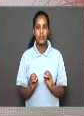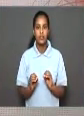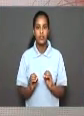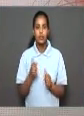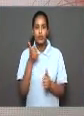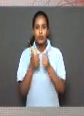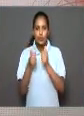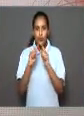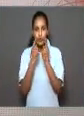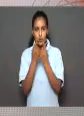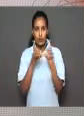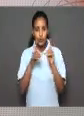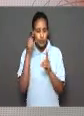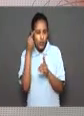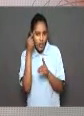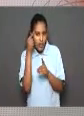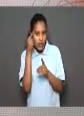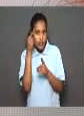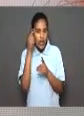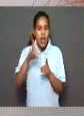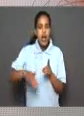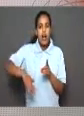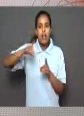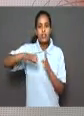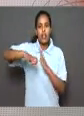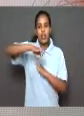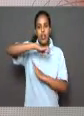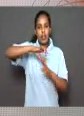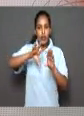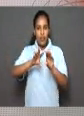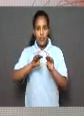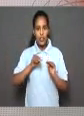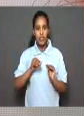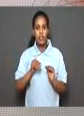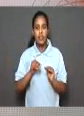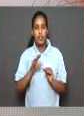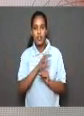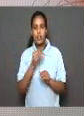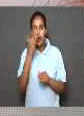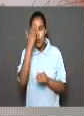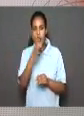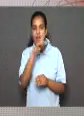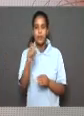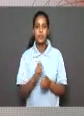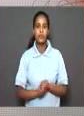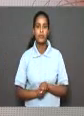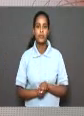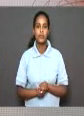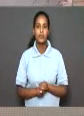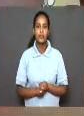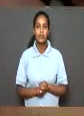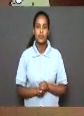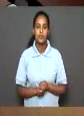Students, which group do you think has the highest electron affinity and why?